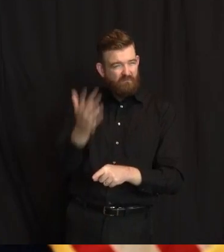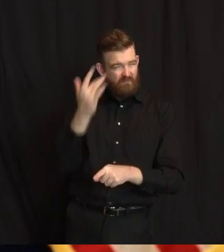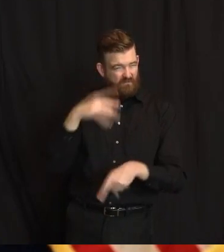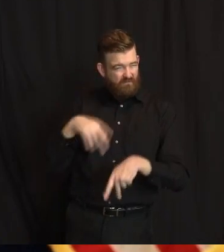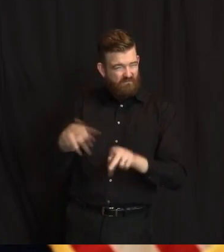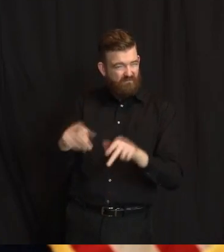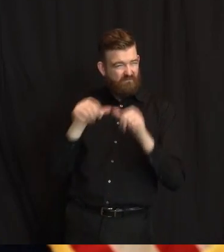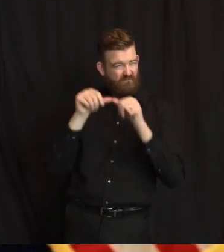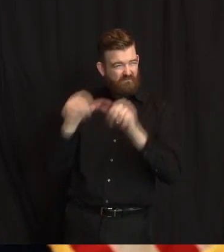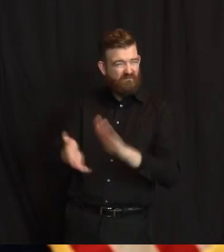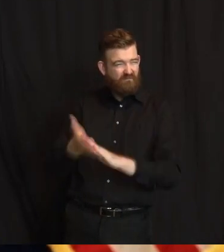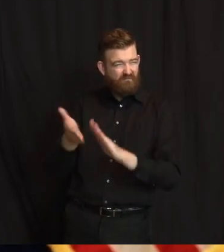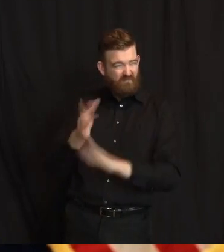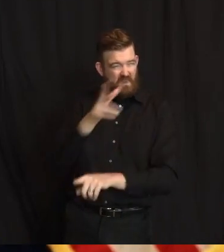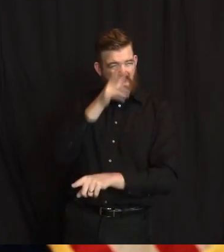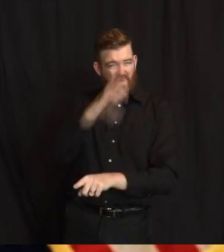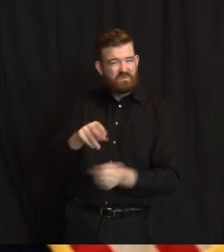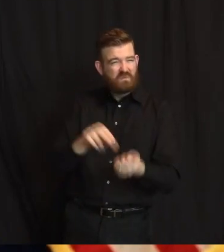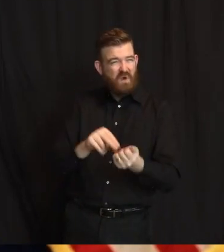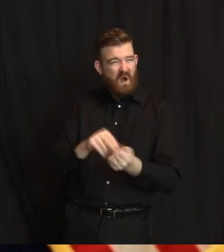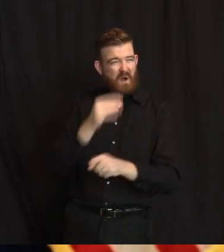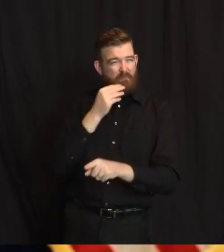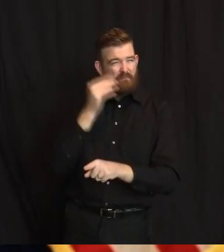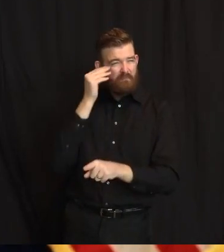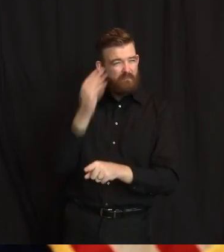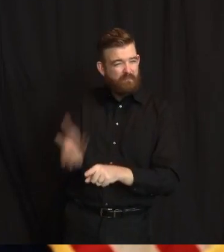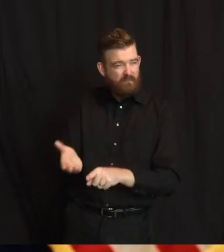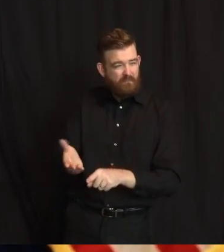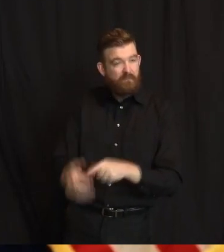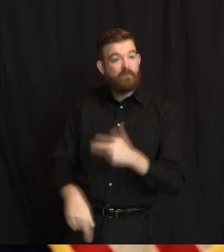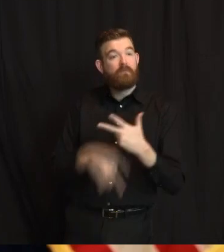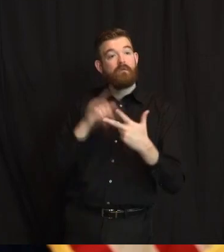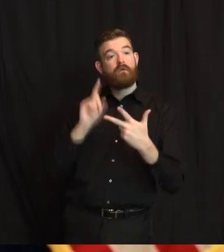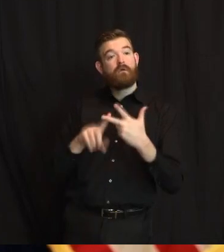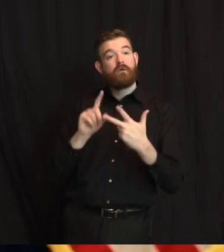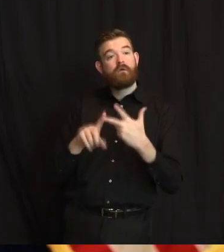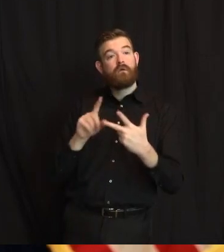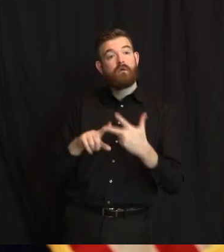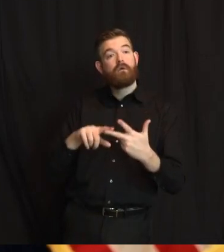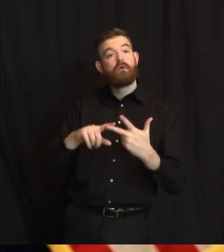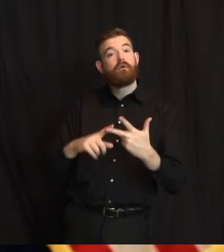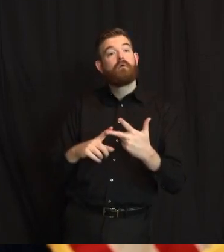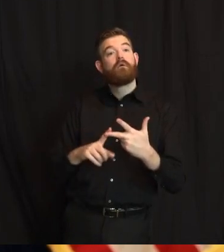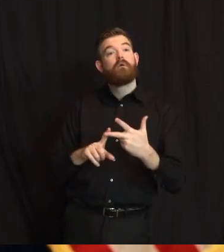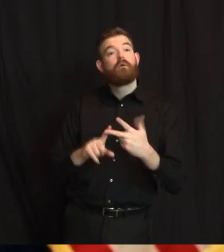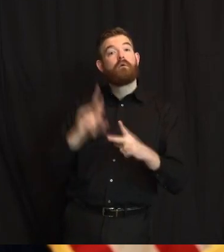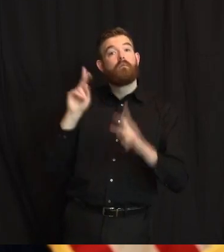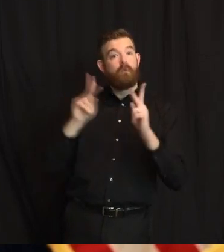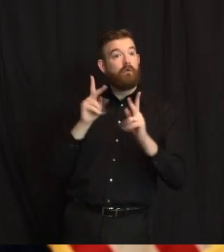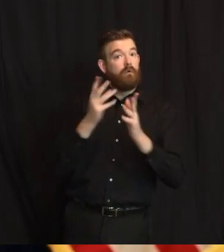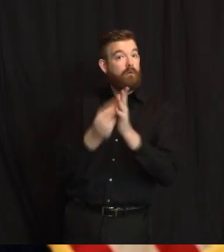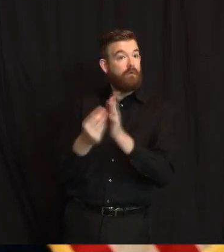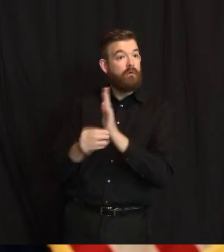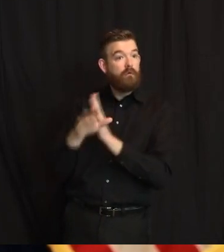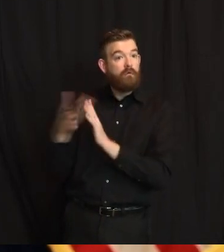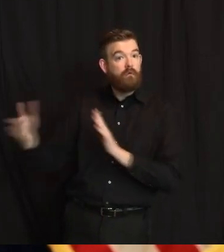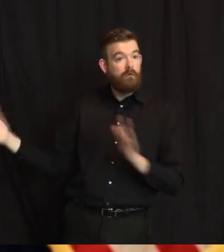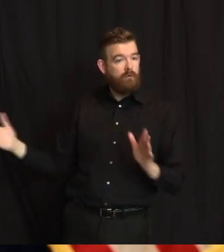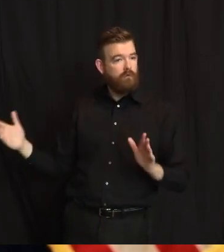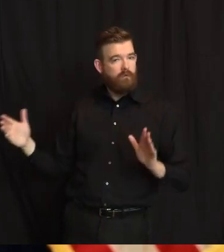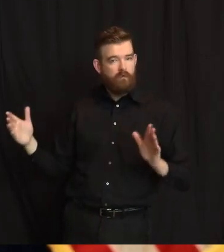the issue of whether people who have died and have not been tested, how can you